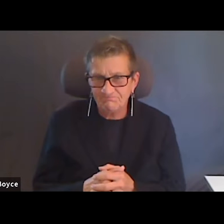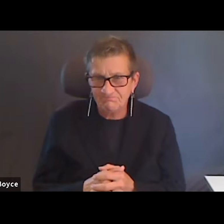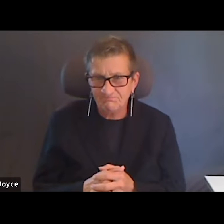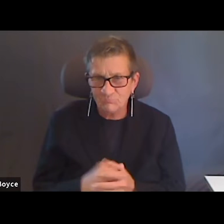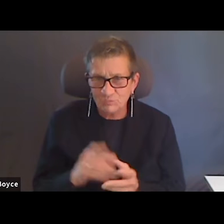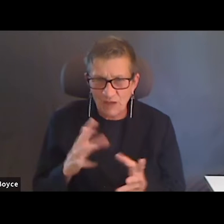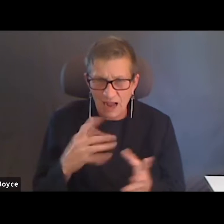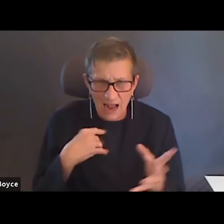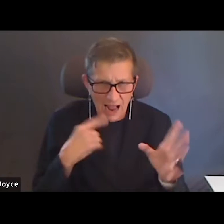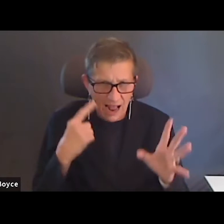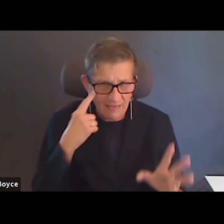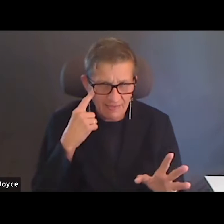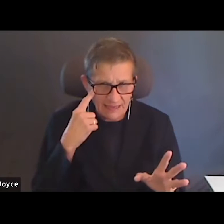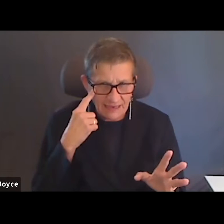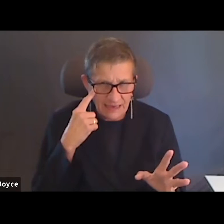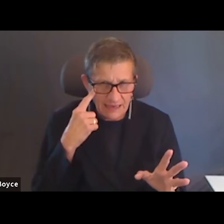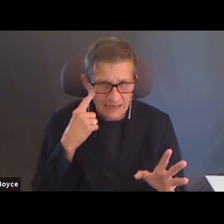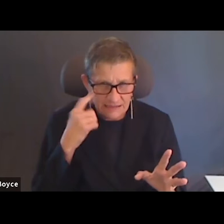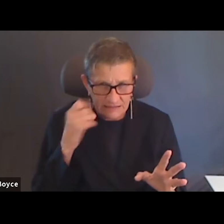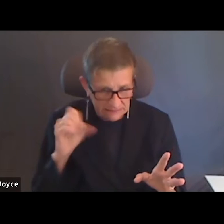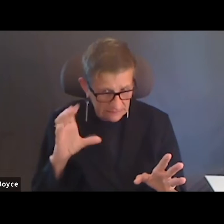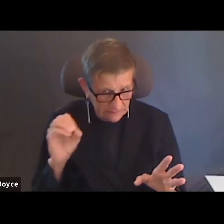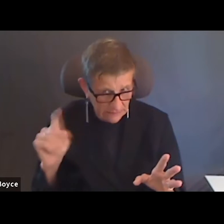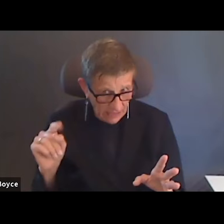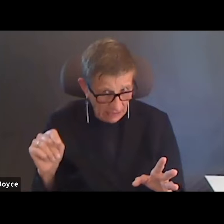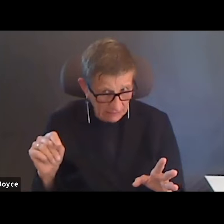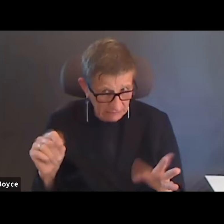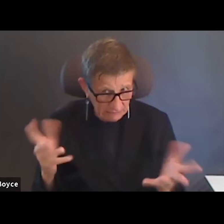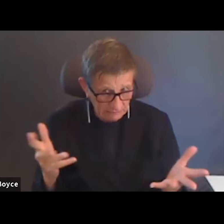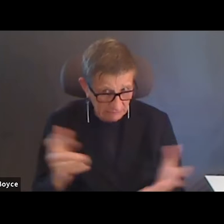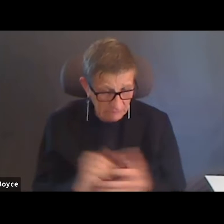which I think is Scott.